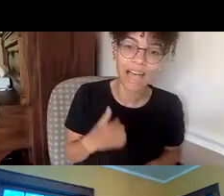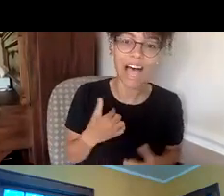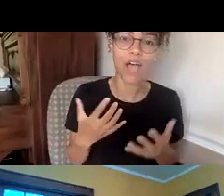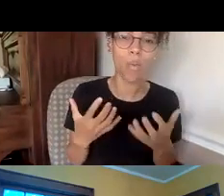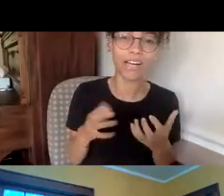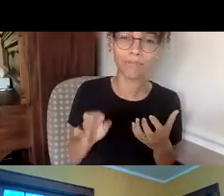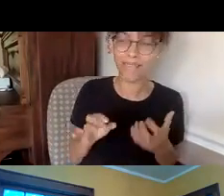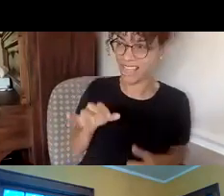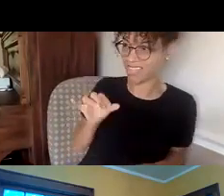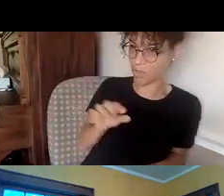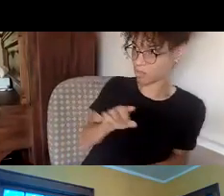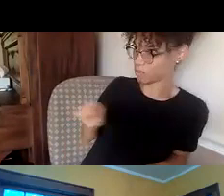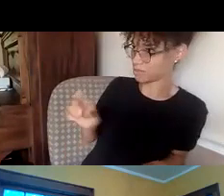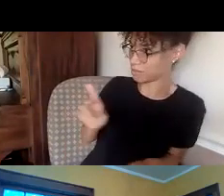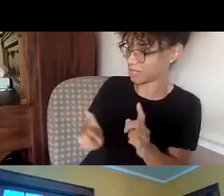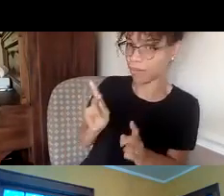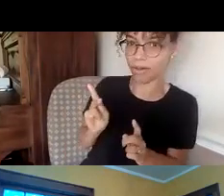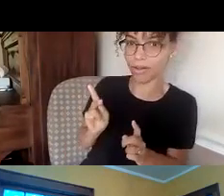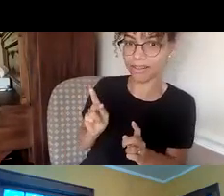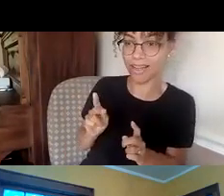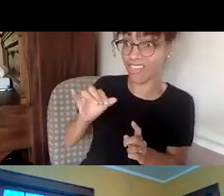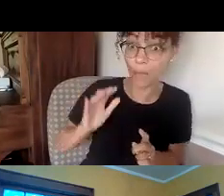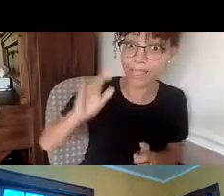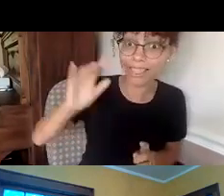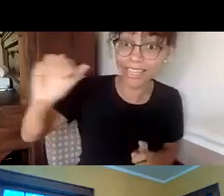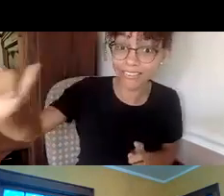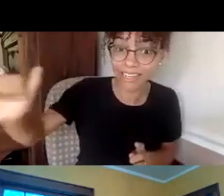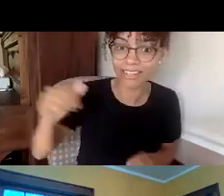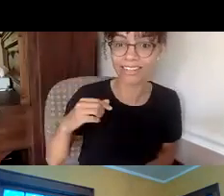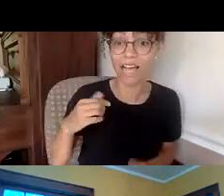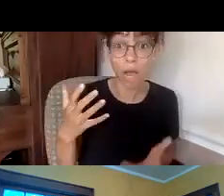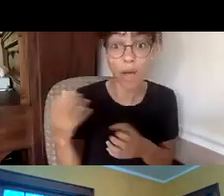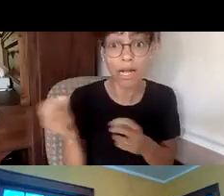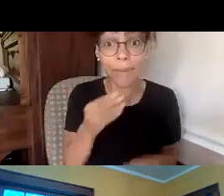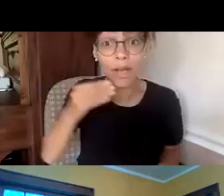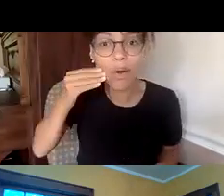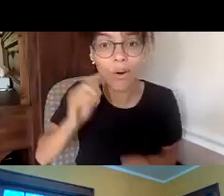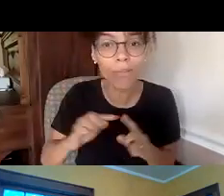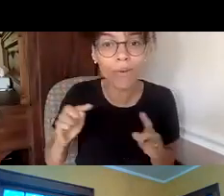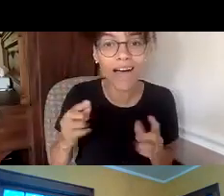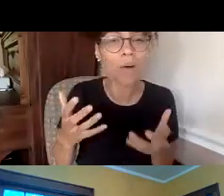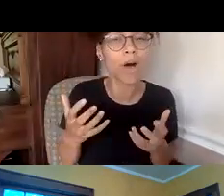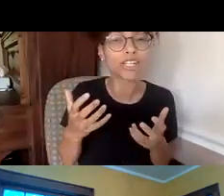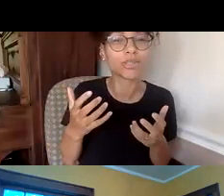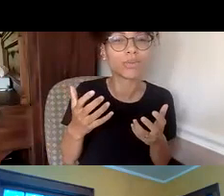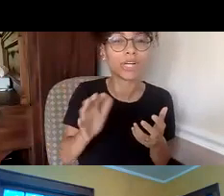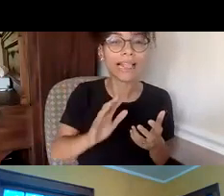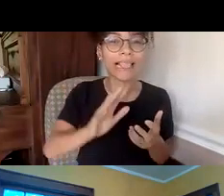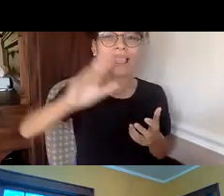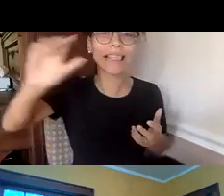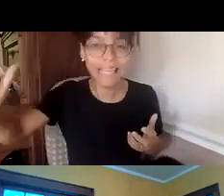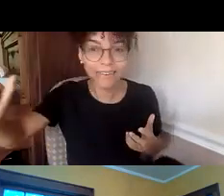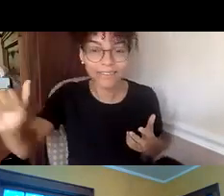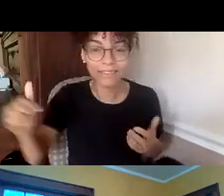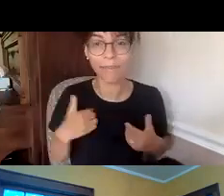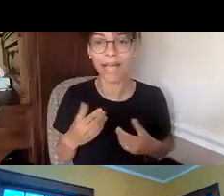those people. I always wanted to be one of the people that were leaving to go. I always wanted to come back home, but I always wanted to be one of those people that were leaving to go to my much more